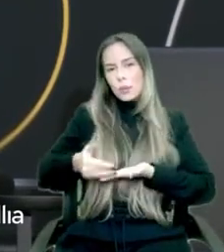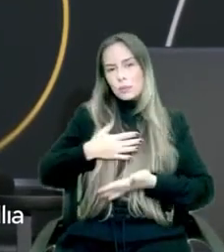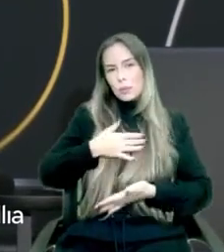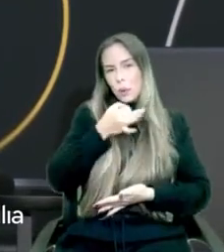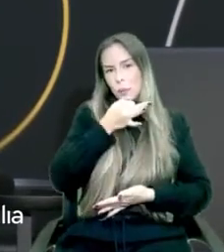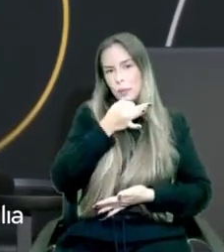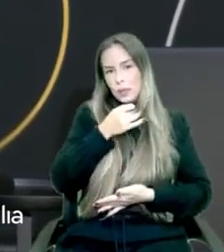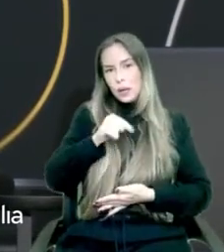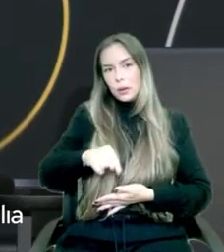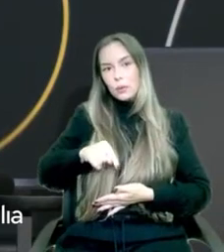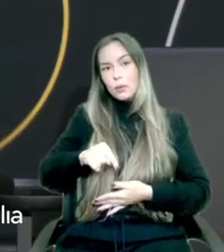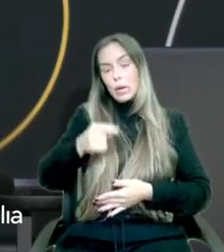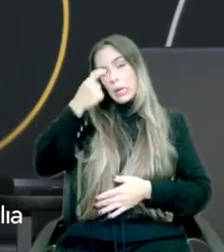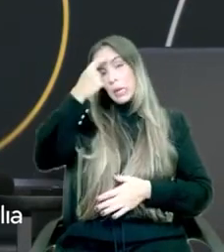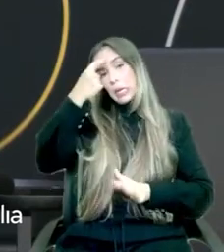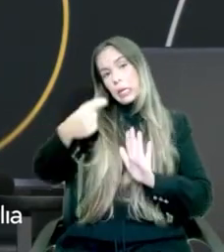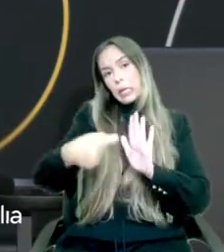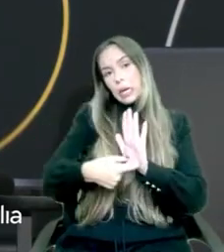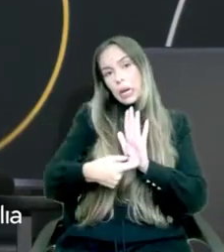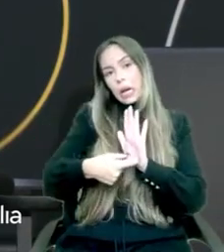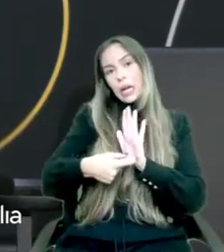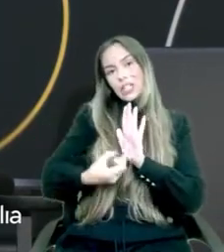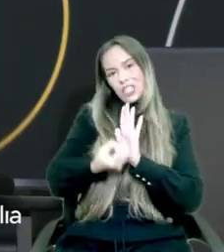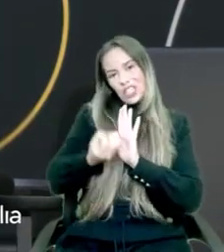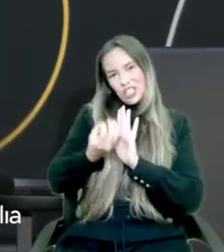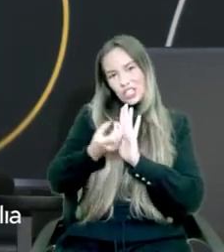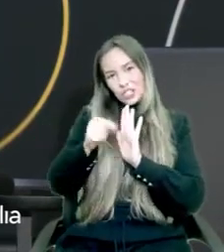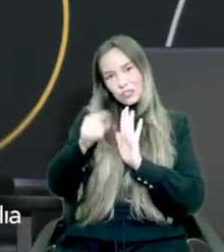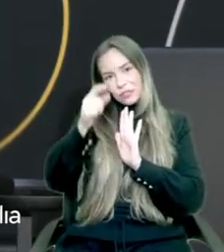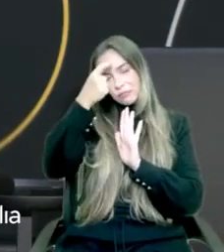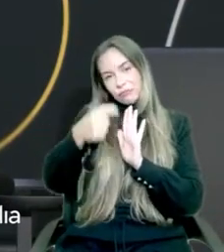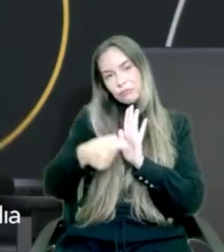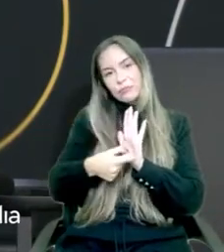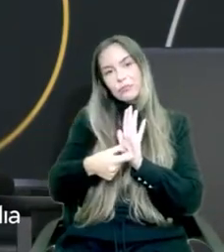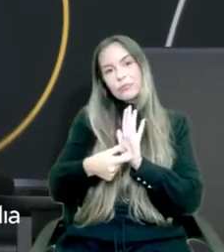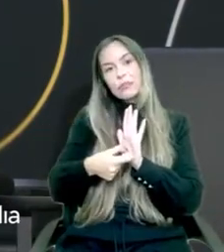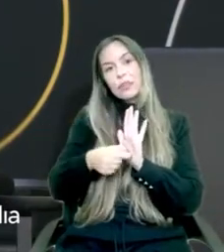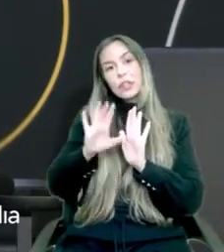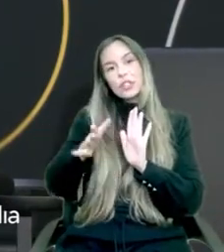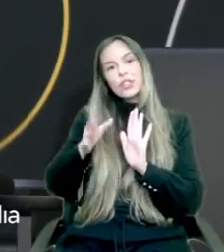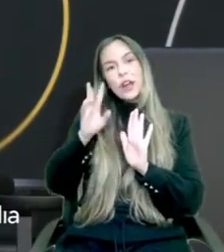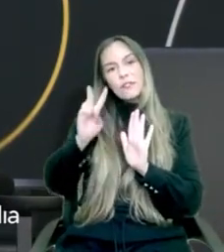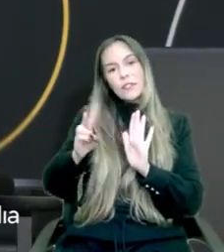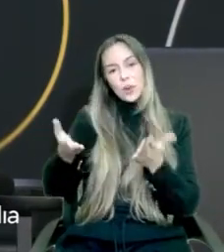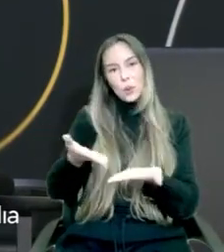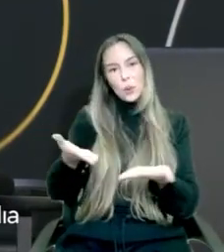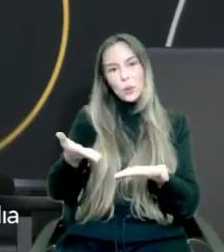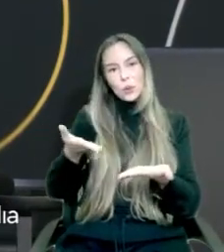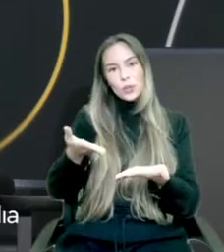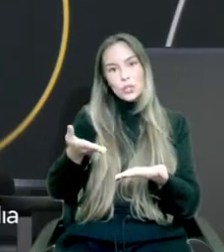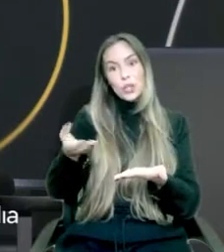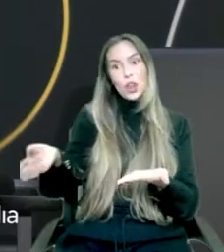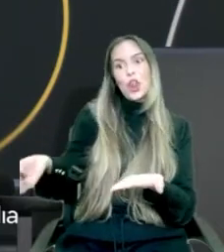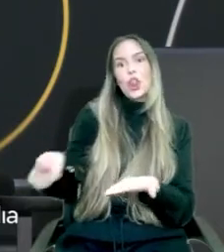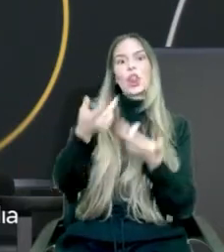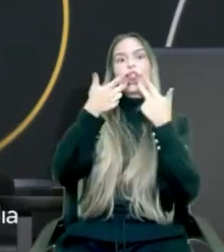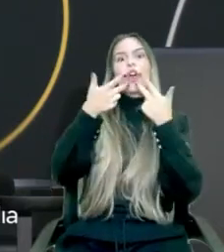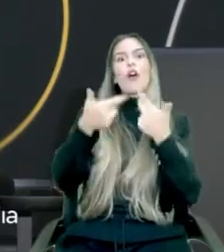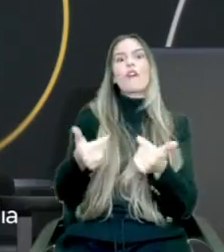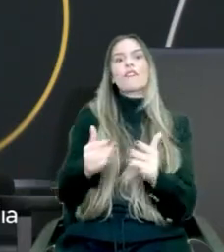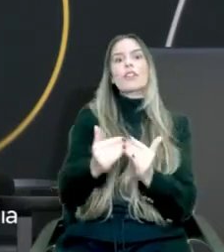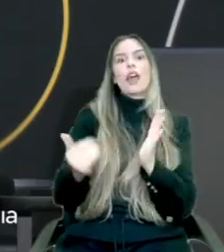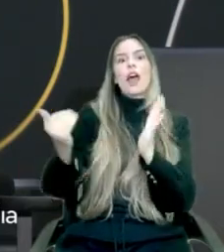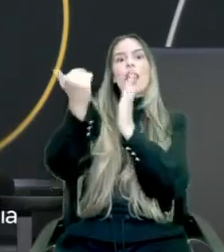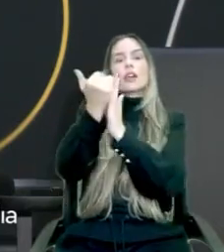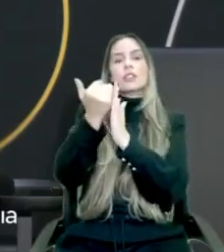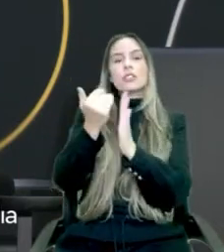AI, generative AI, the AI that we are seeing today as the big new thing, it's not an end state.